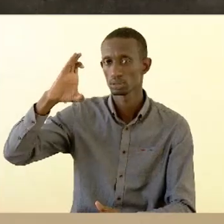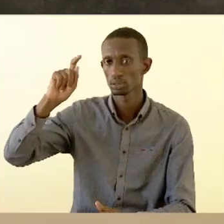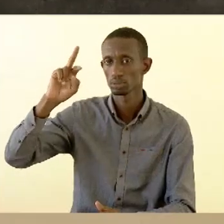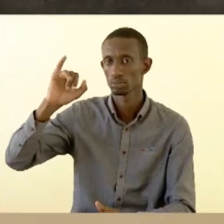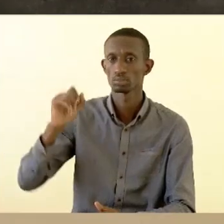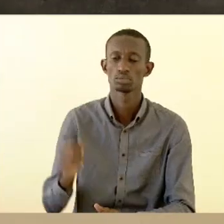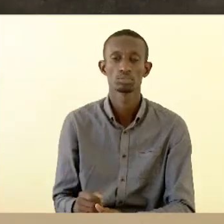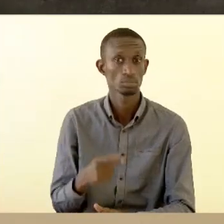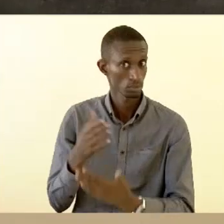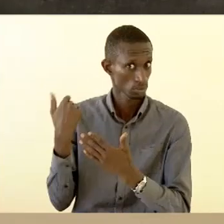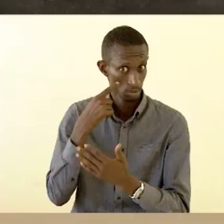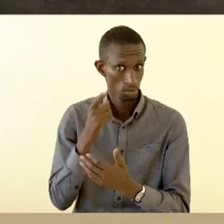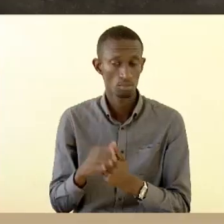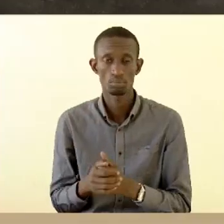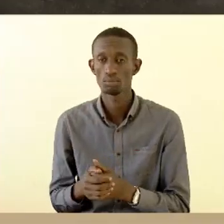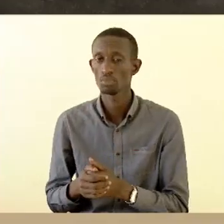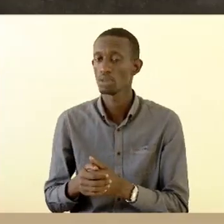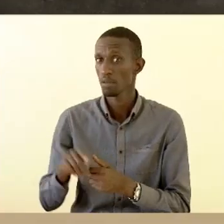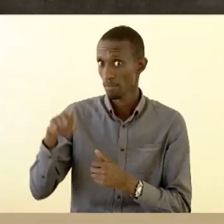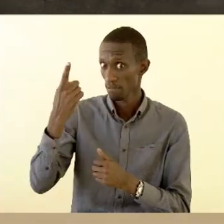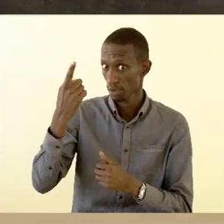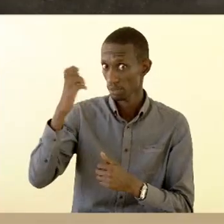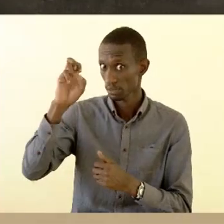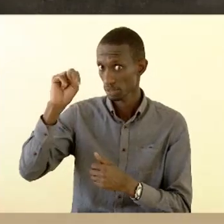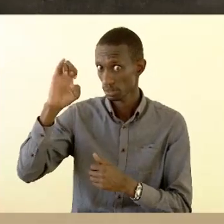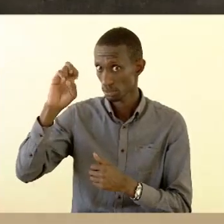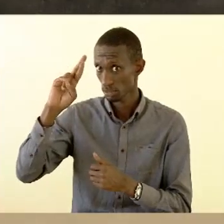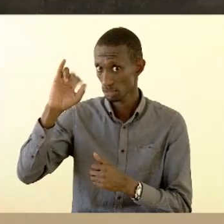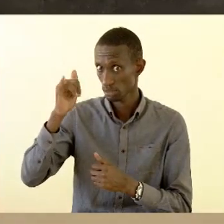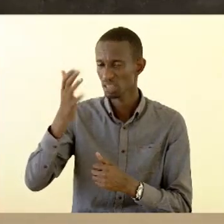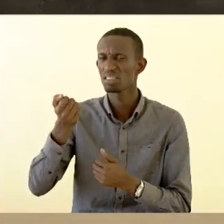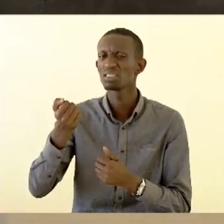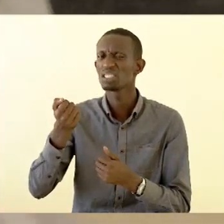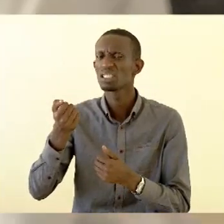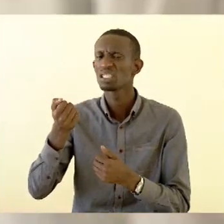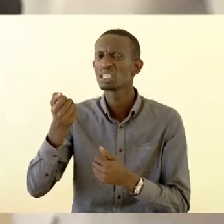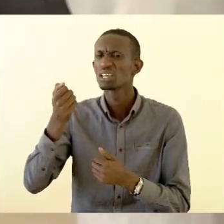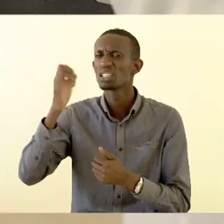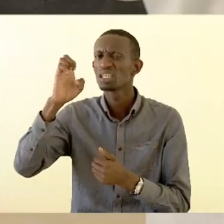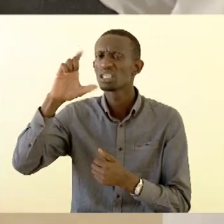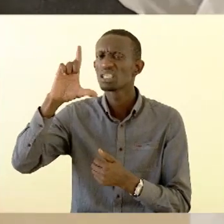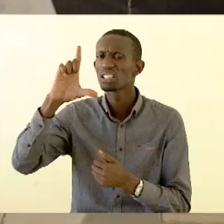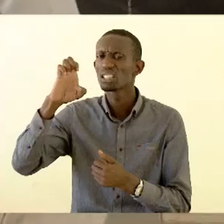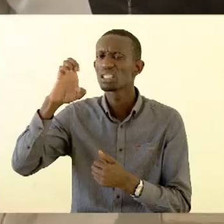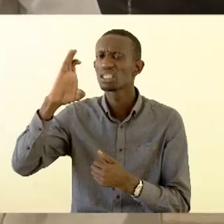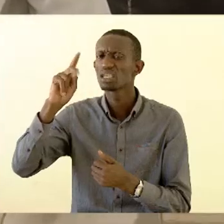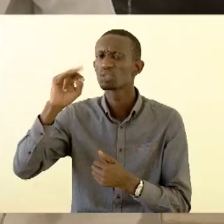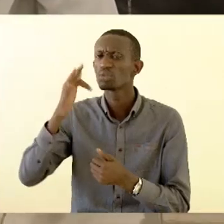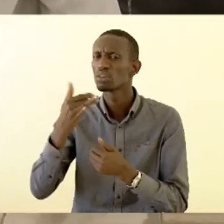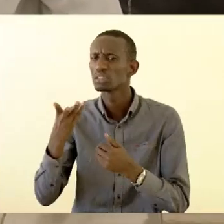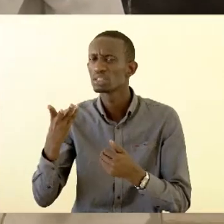We've seen that the first energy level will contain how many electrons? 2 electrons, a maximum of